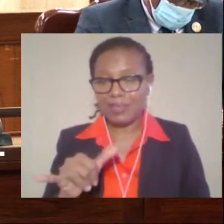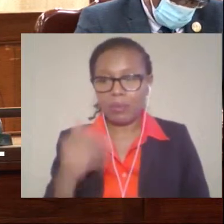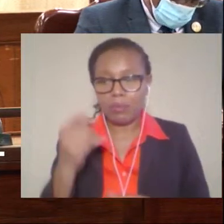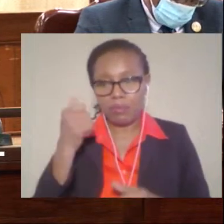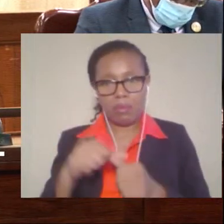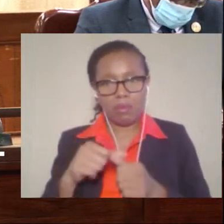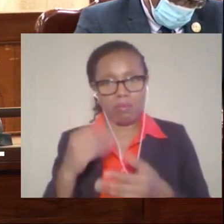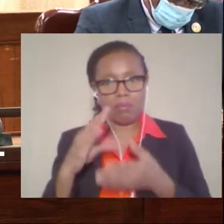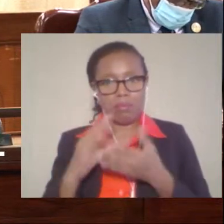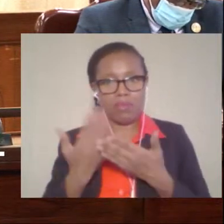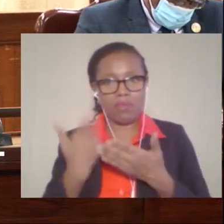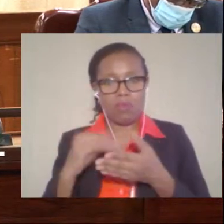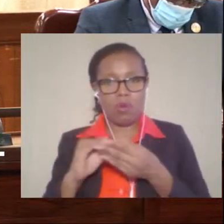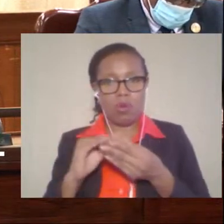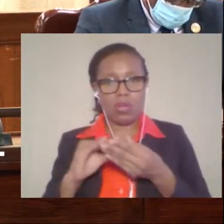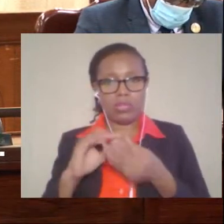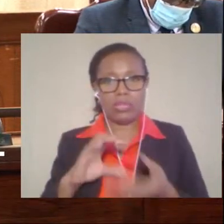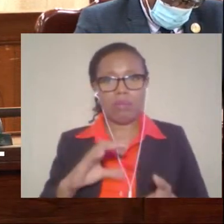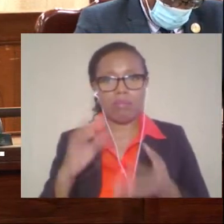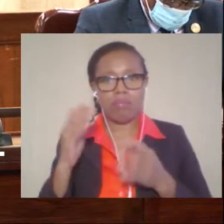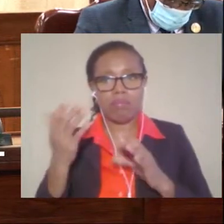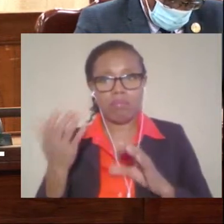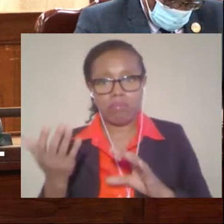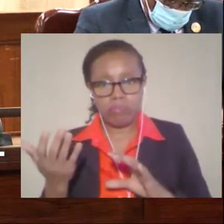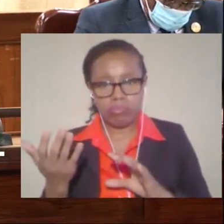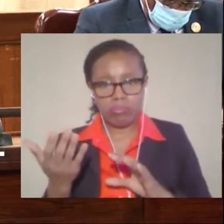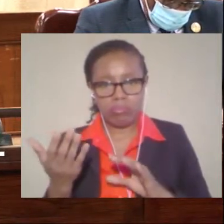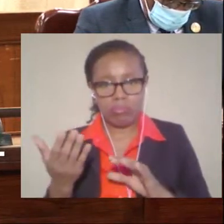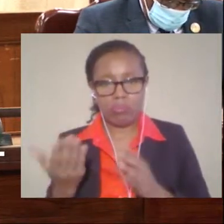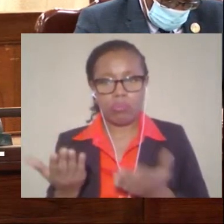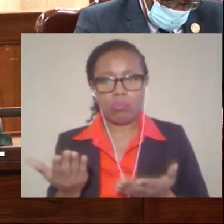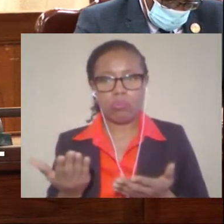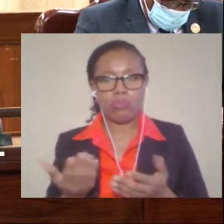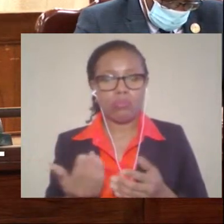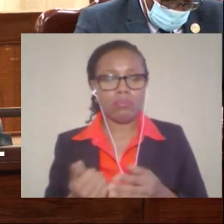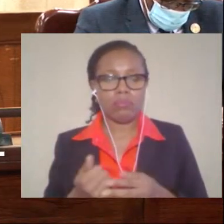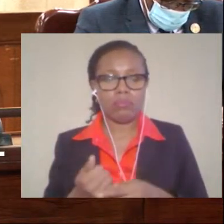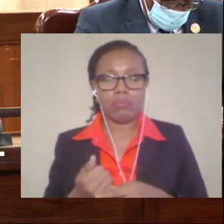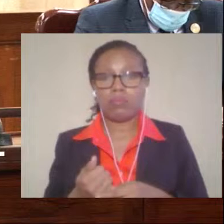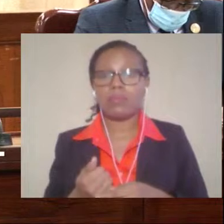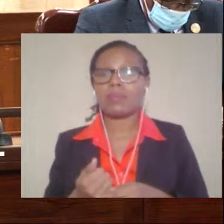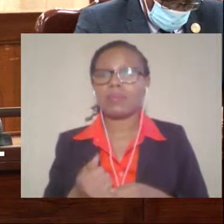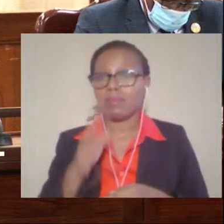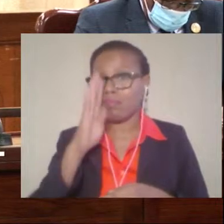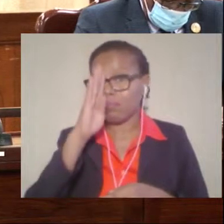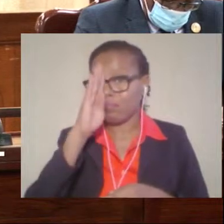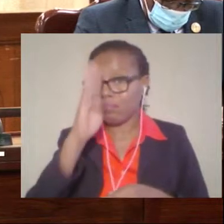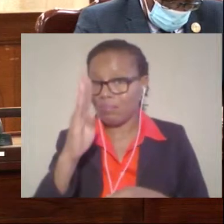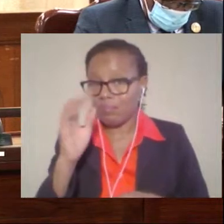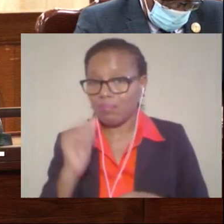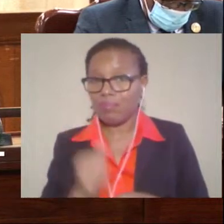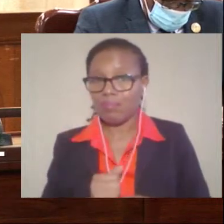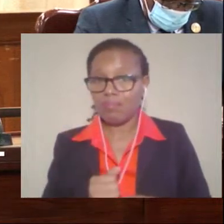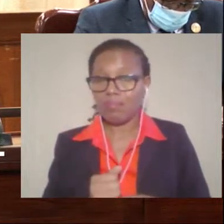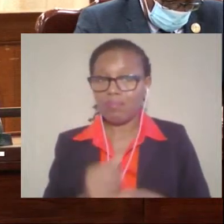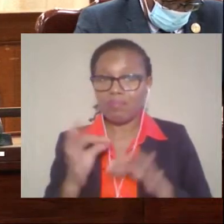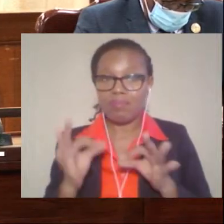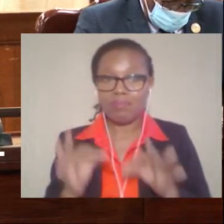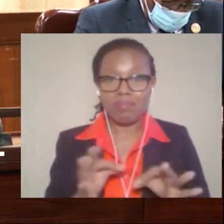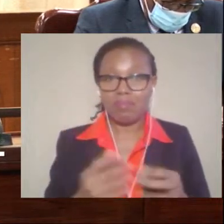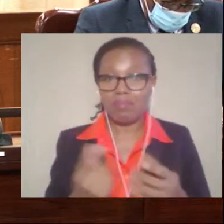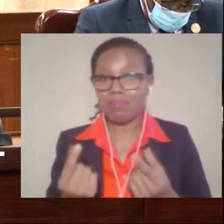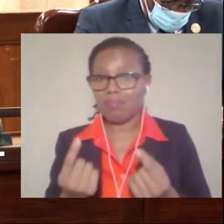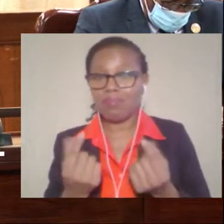people are given upfront information as to pending government policy, as to